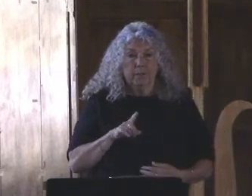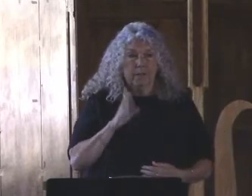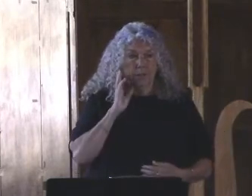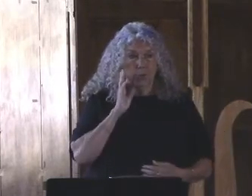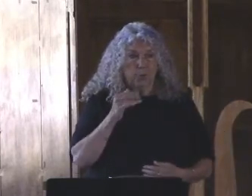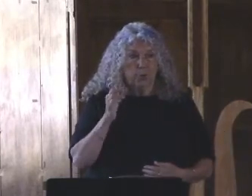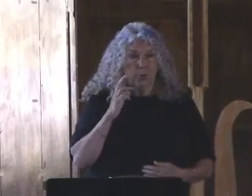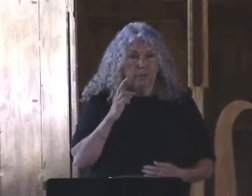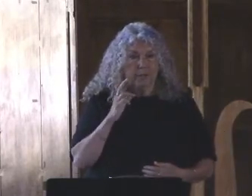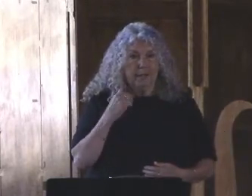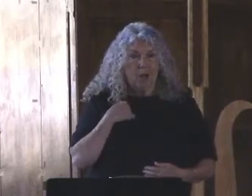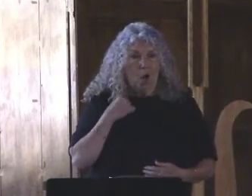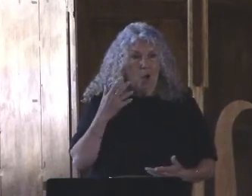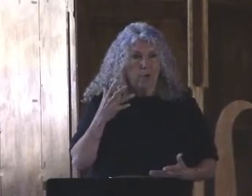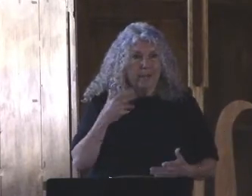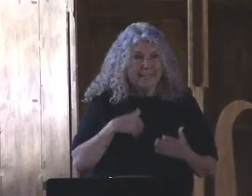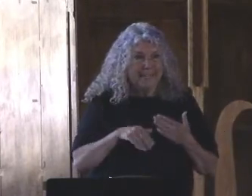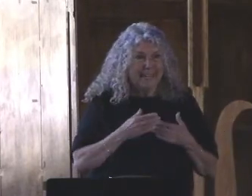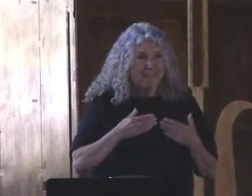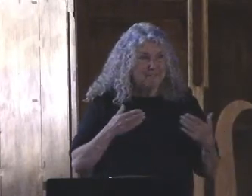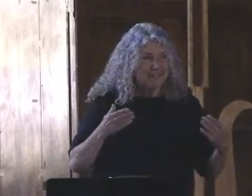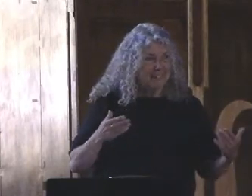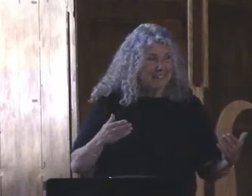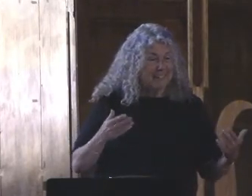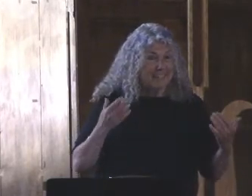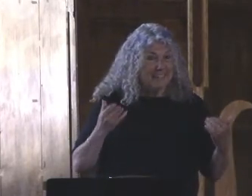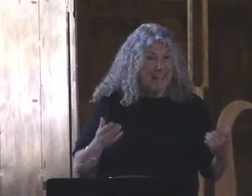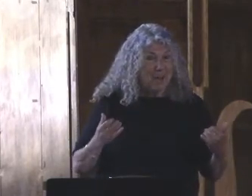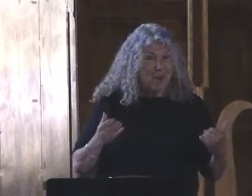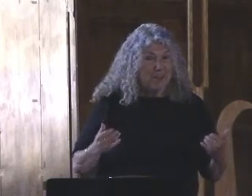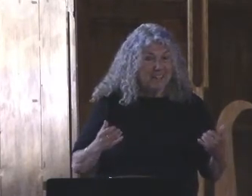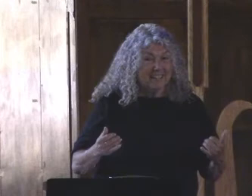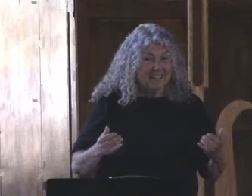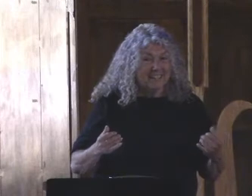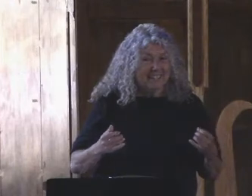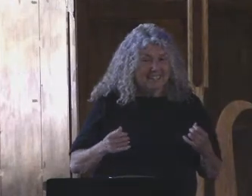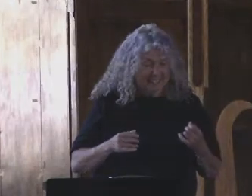will realize you are already in heaven now."